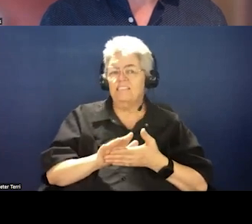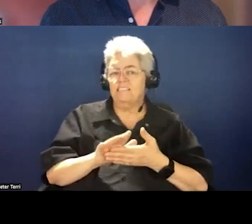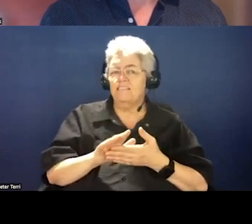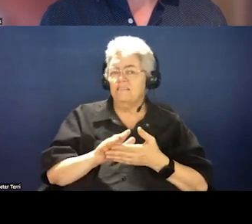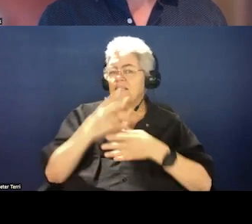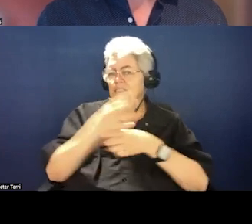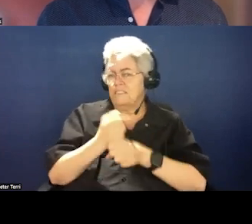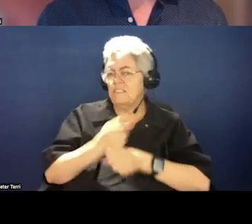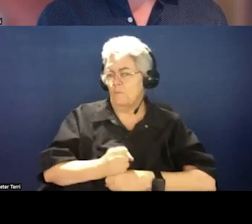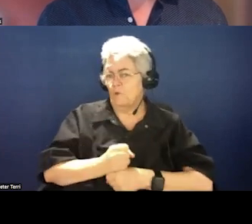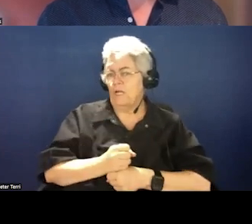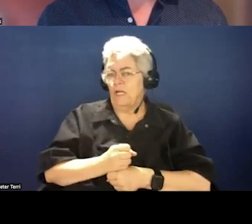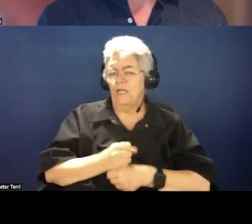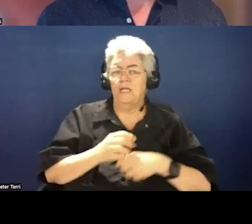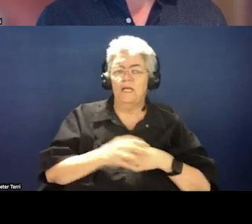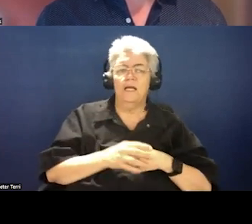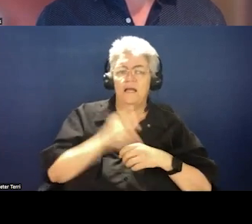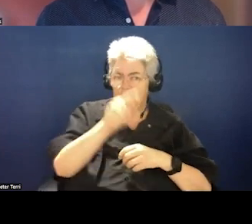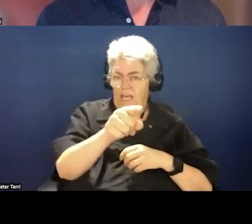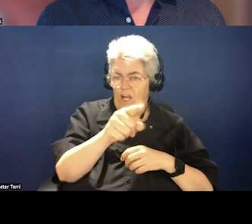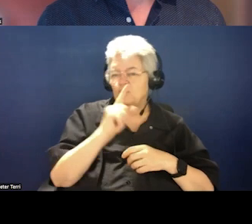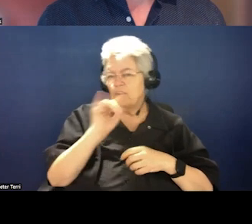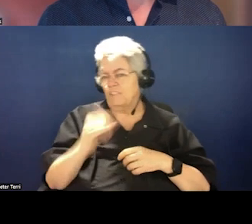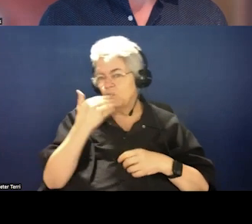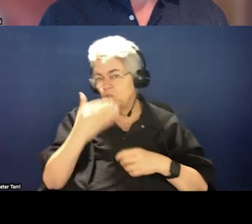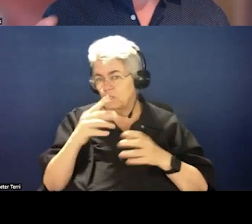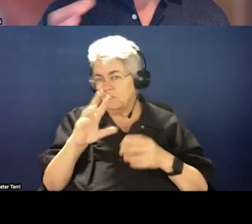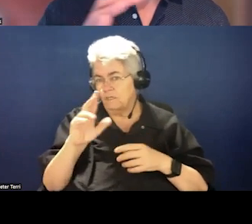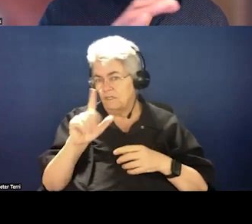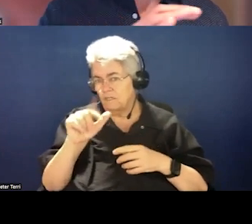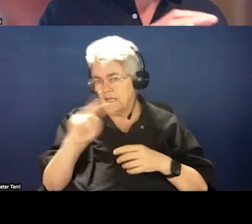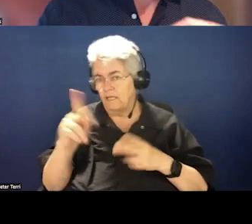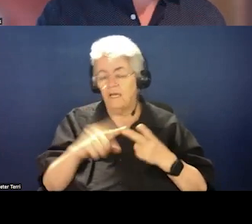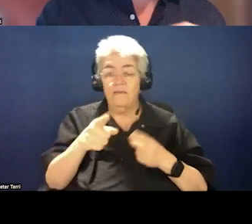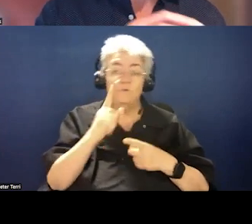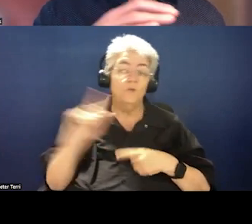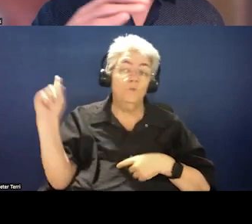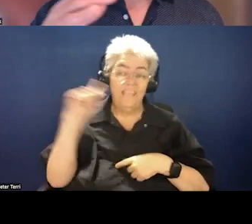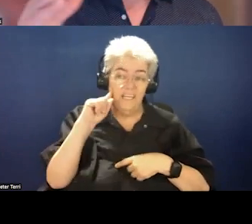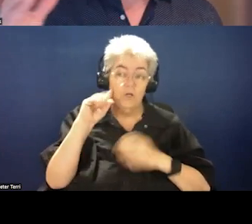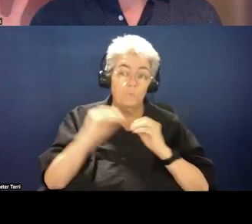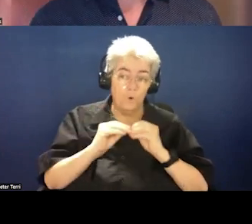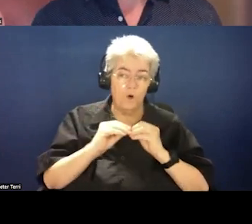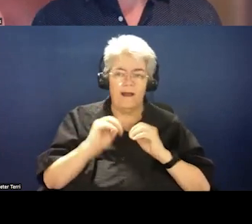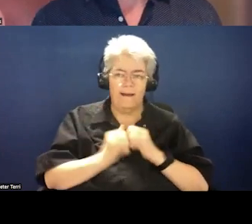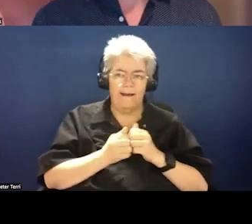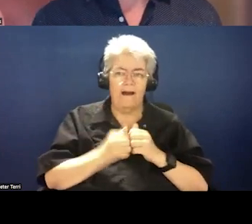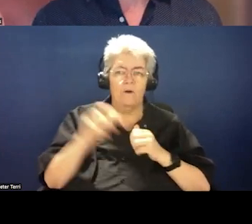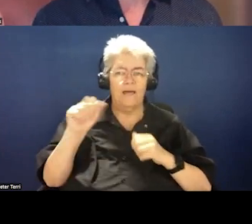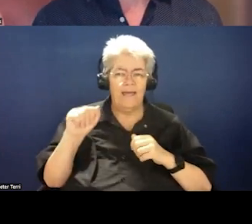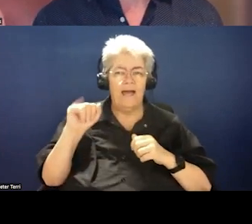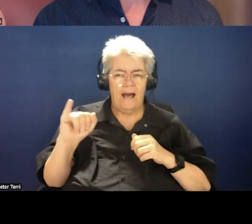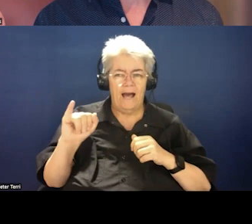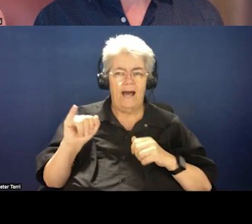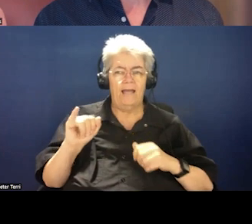that link there. If you'd like to hear a little bit more of the actual narrative and story of how the AI